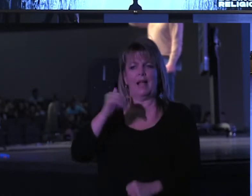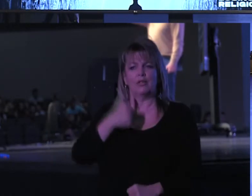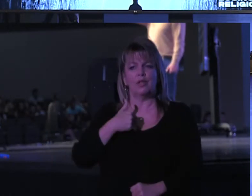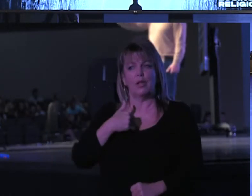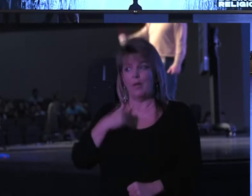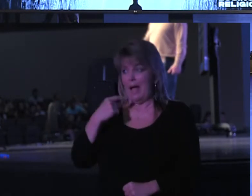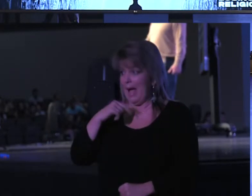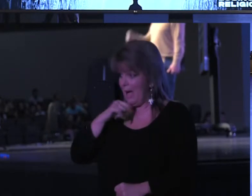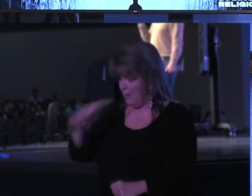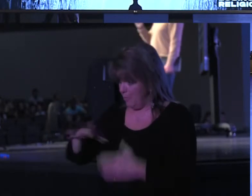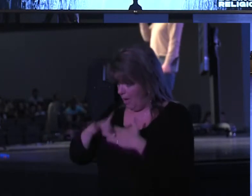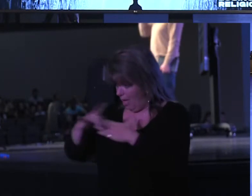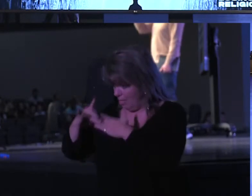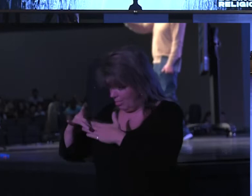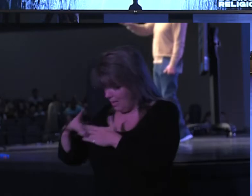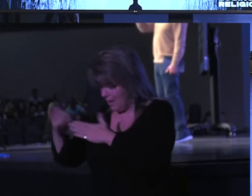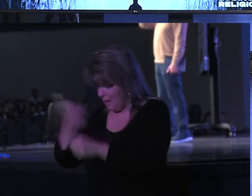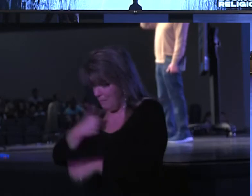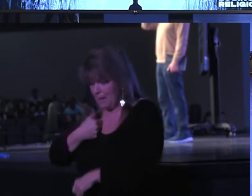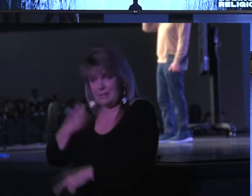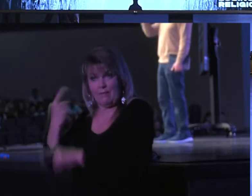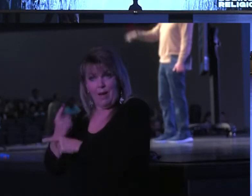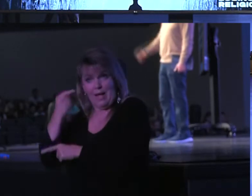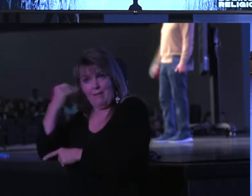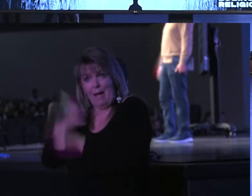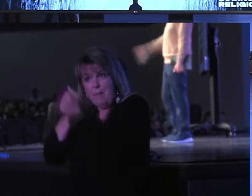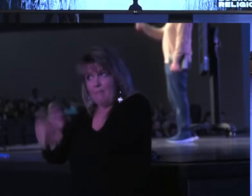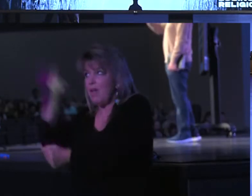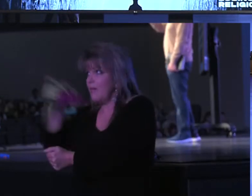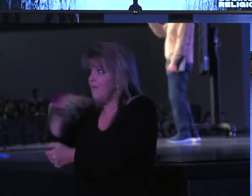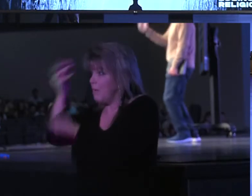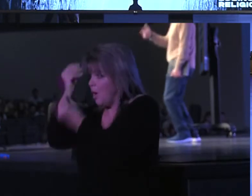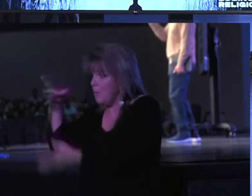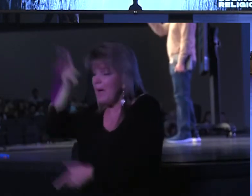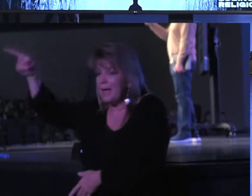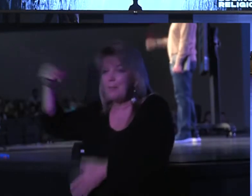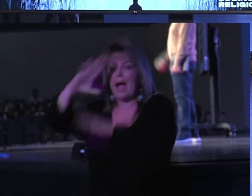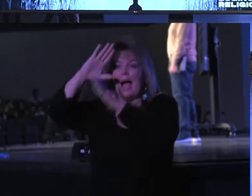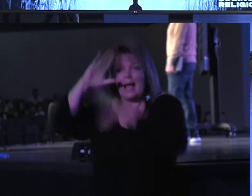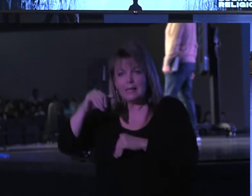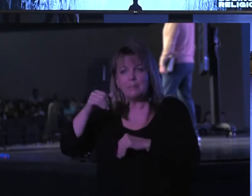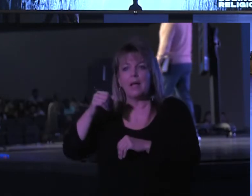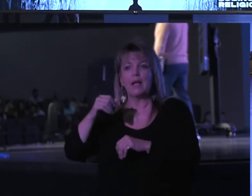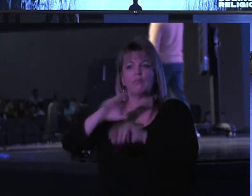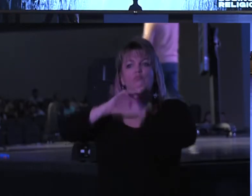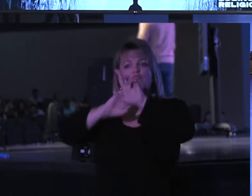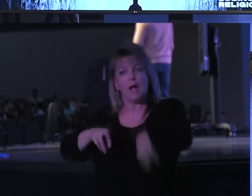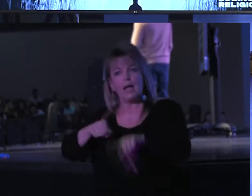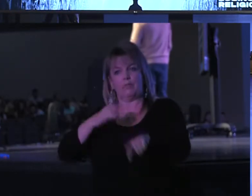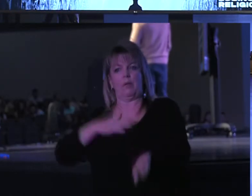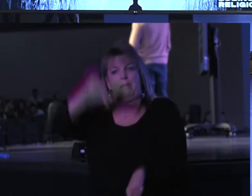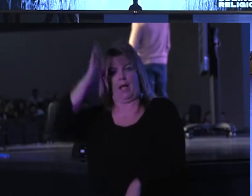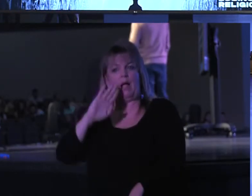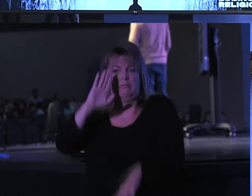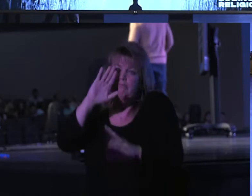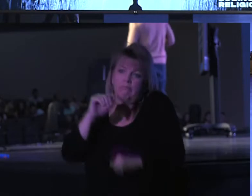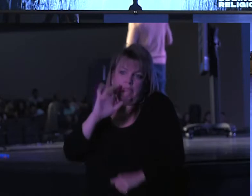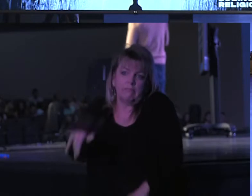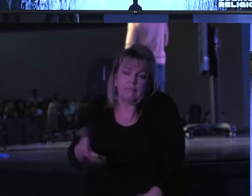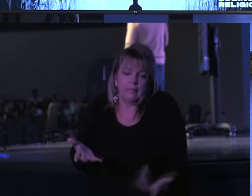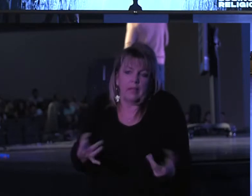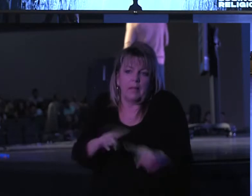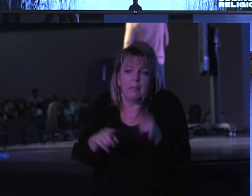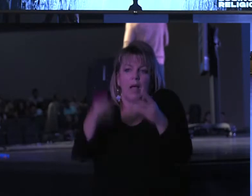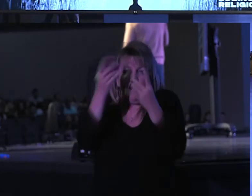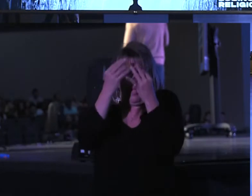I am not leading myself away, if I am not following him, if I'm not obeying him, I expect a reaction from my God. When we think